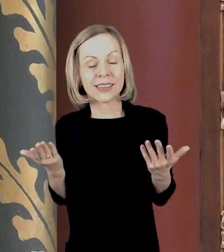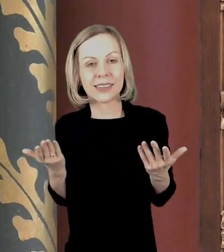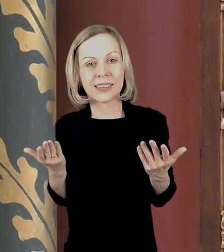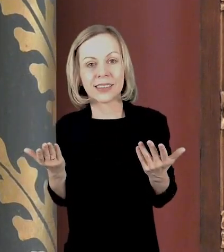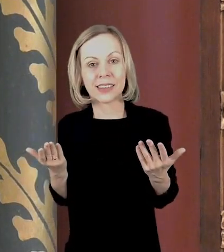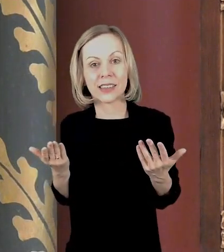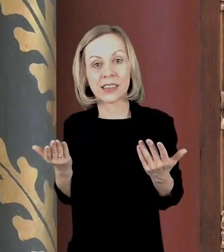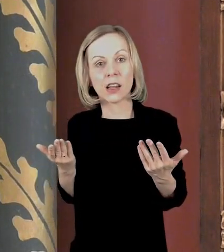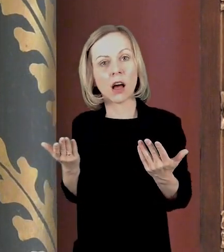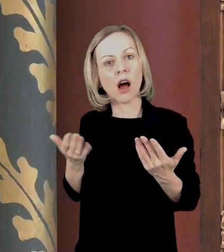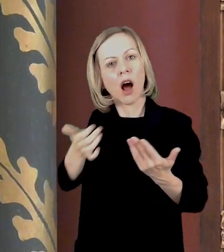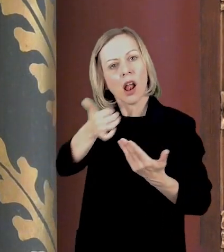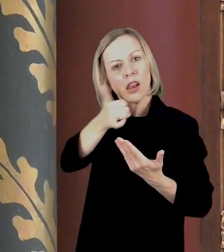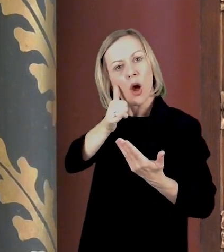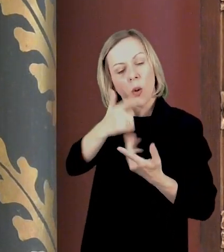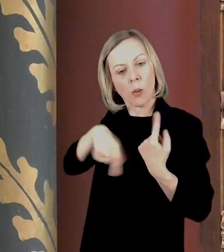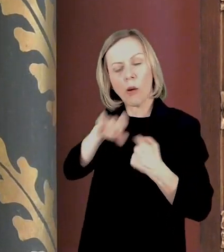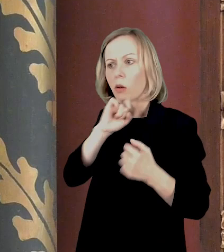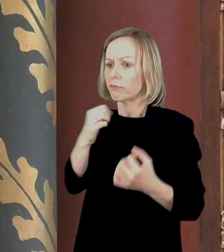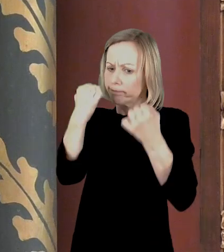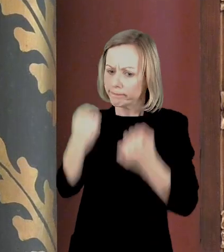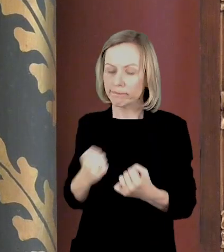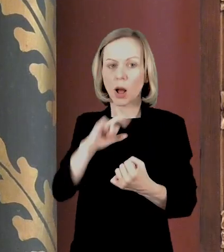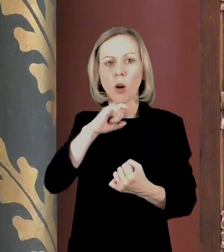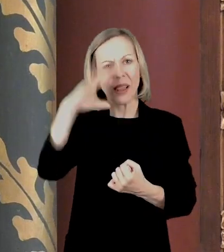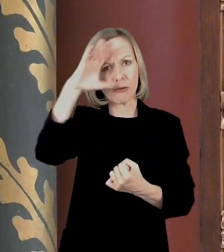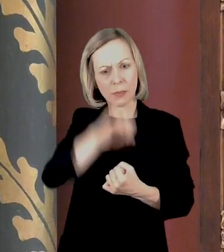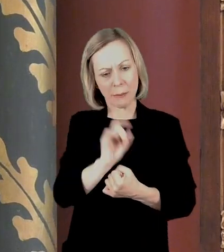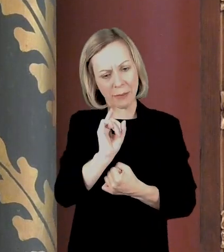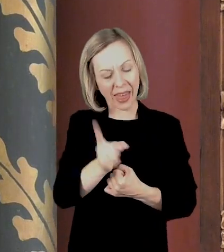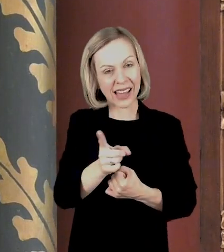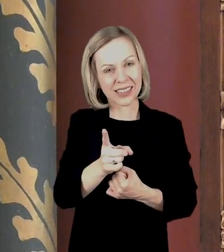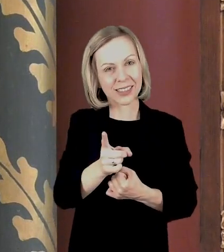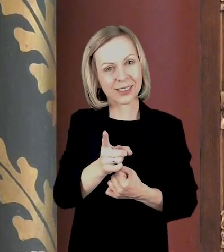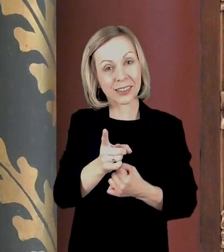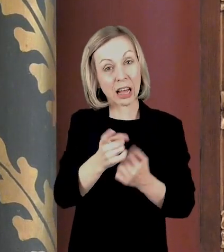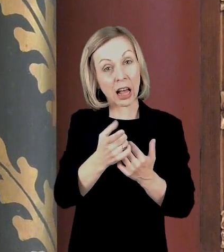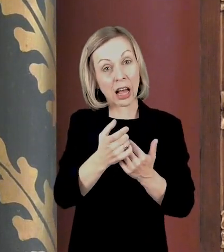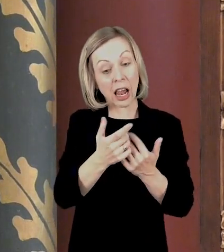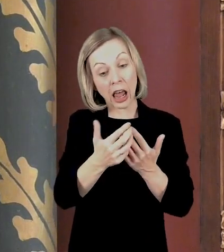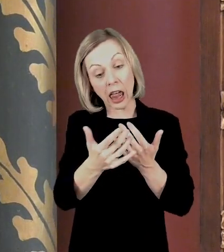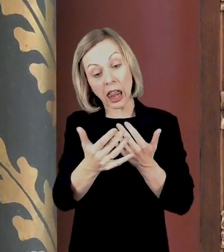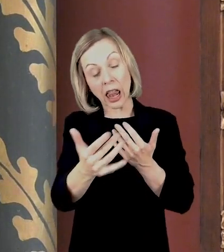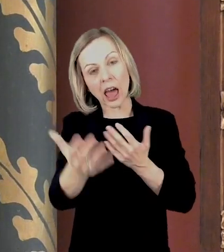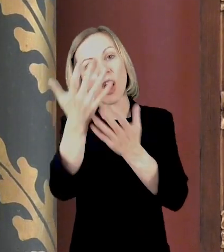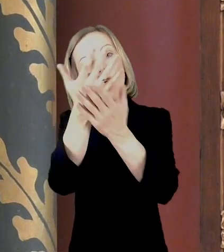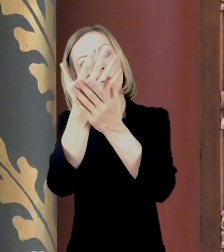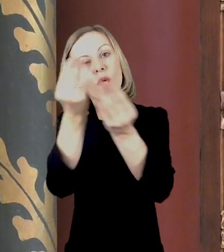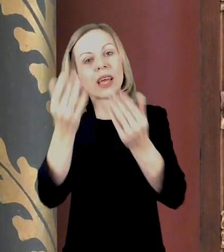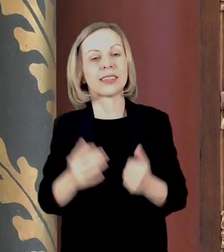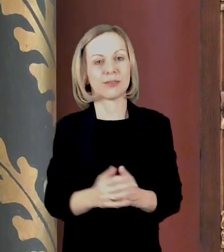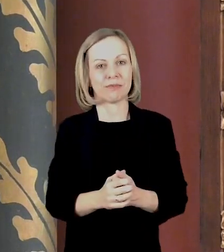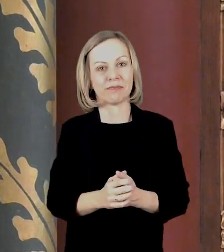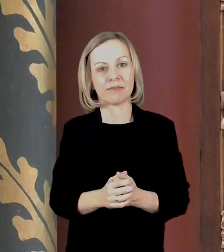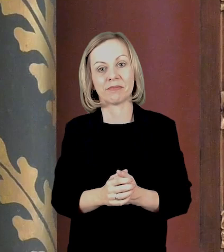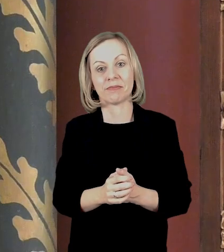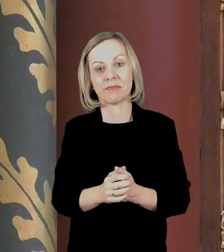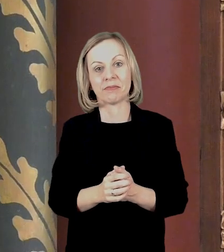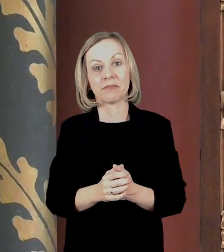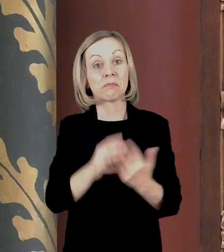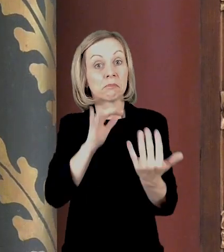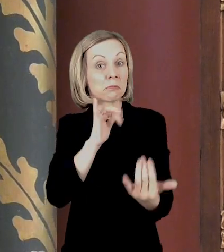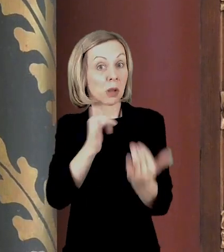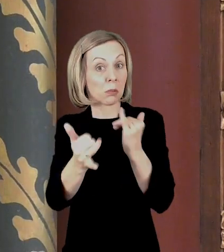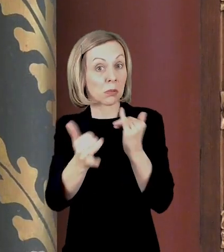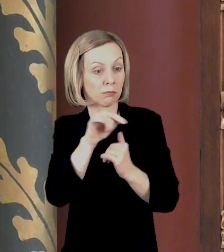matter how much we say we intend to remember. Sometimes, like our remarkable Queen,